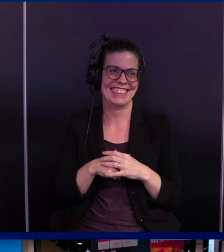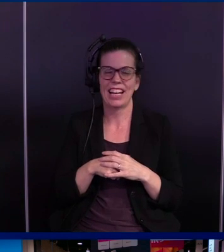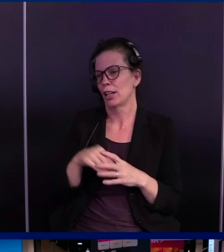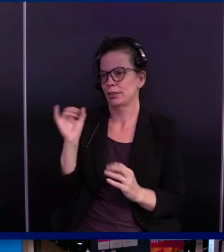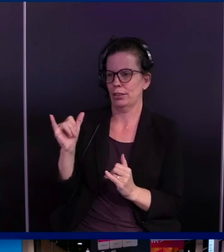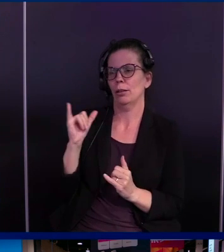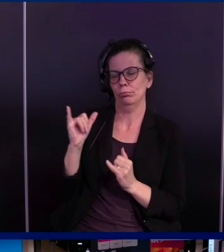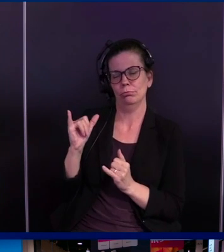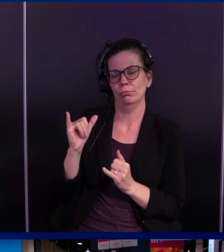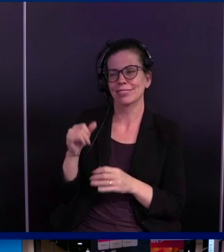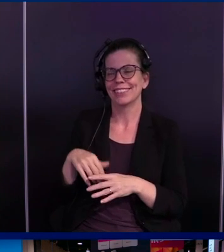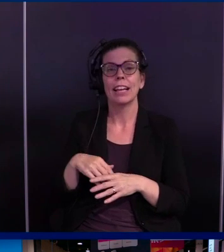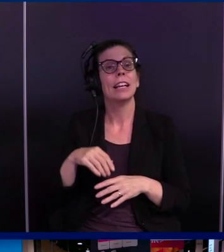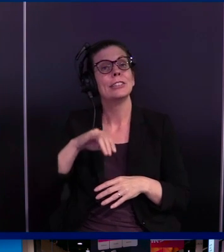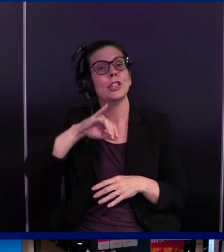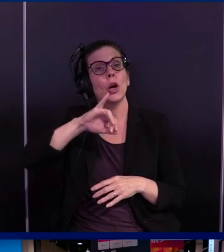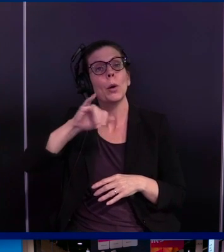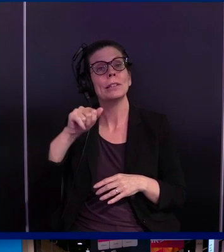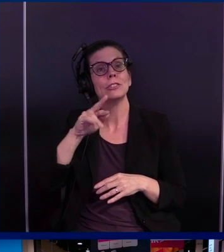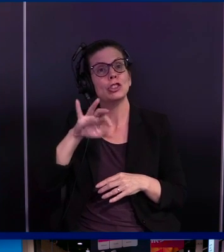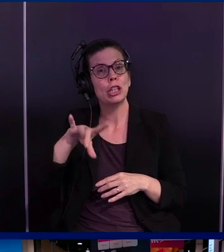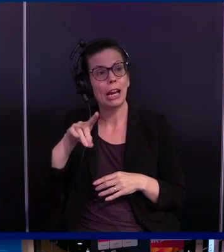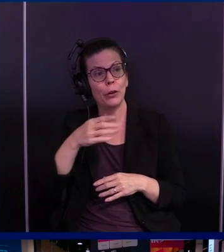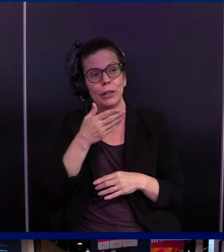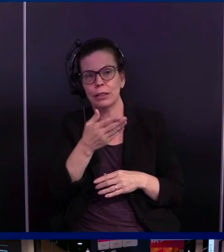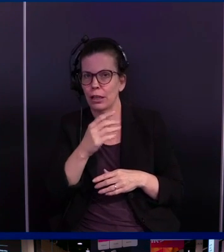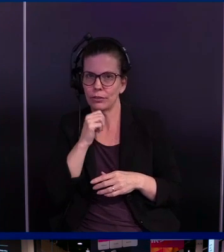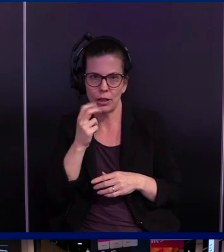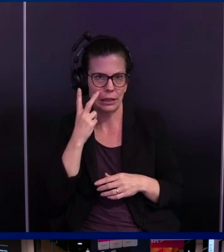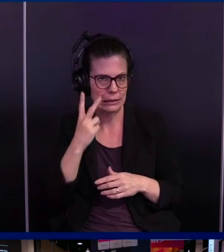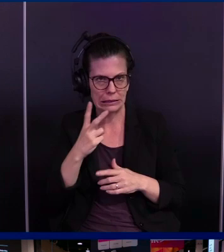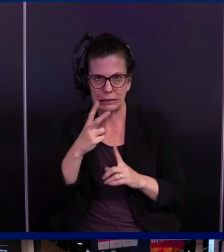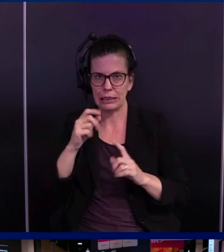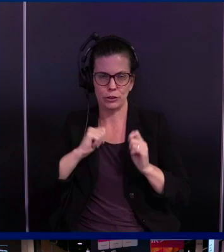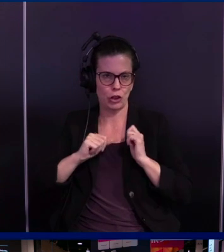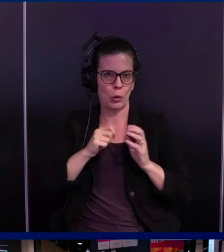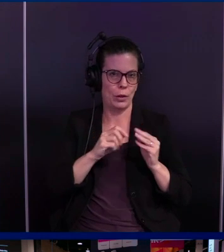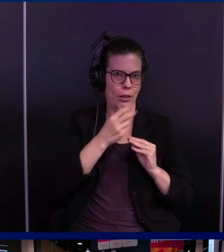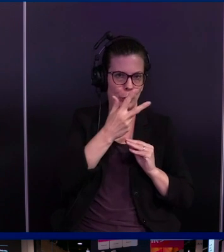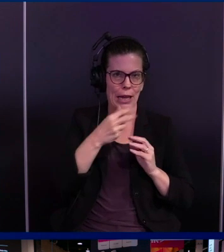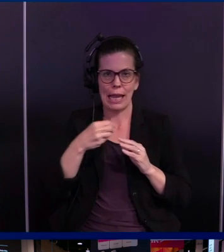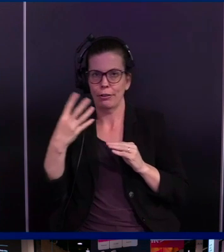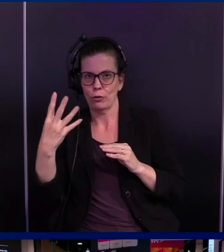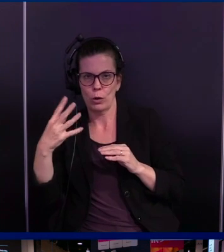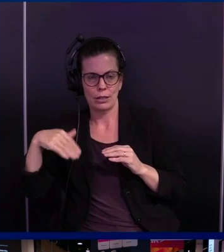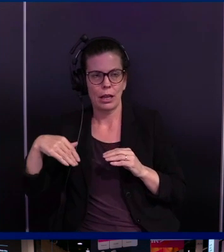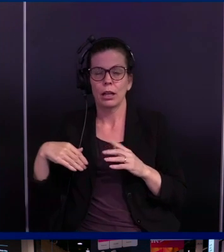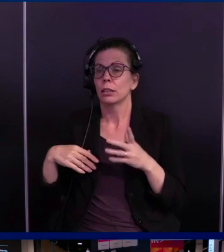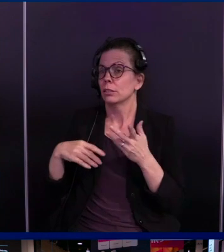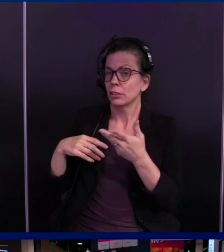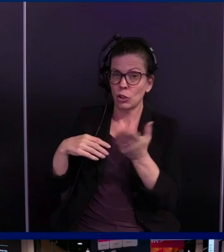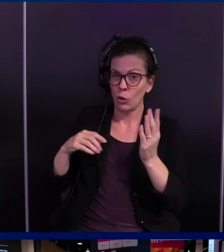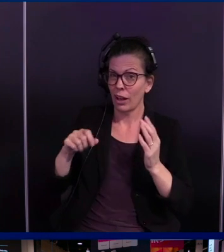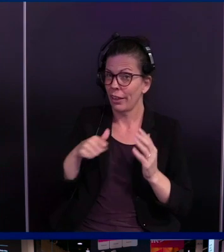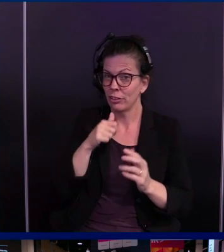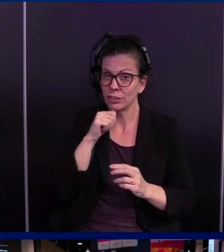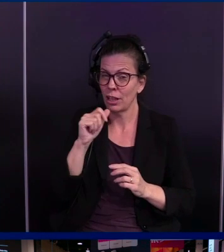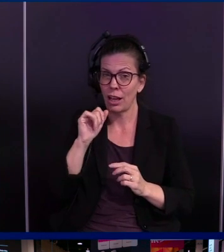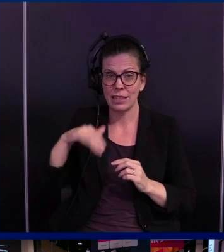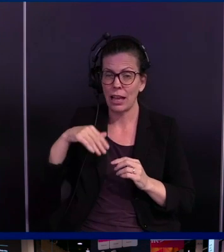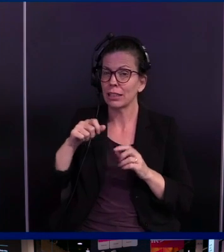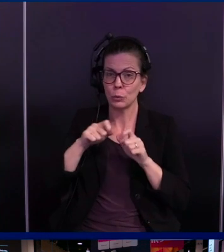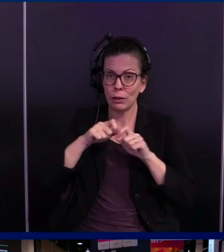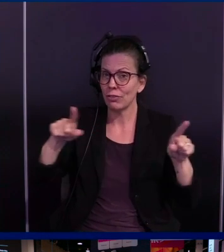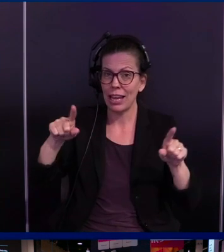Same. So Jared here hasn't seen episodes 3 or 4 yet. I have not. You want to know what? Neither has anyone else because we haven't aired